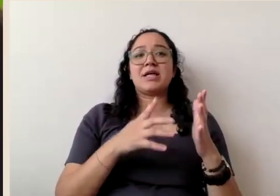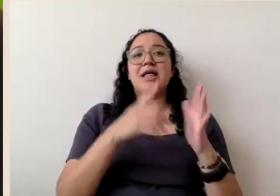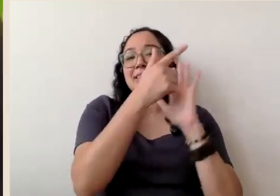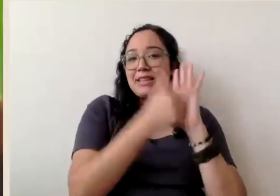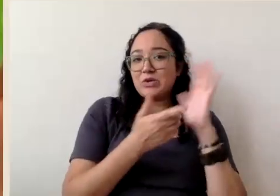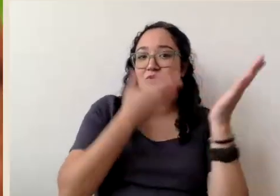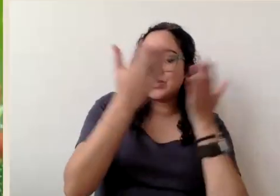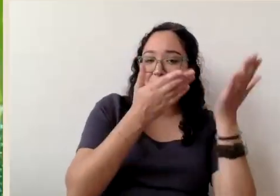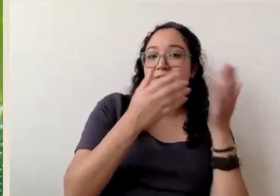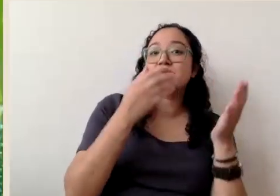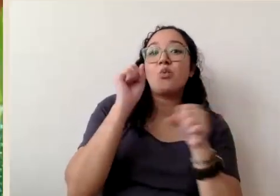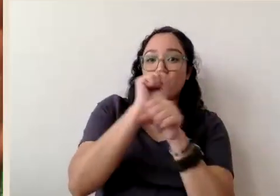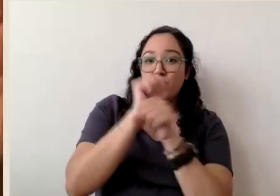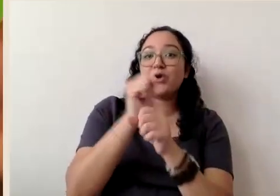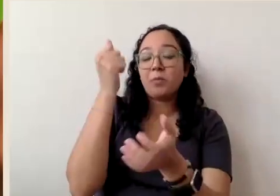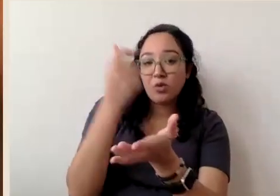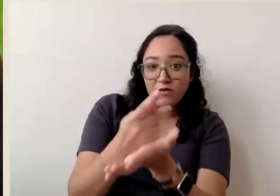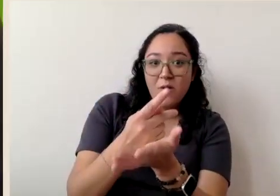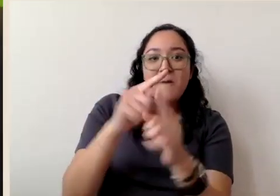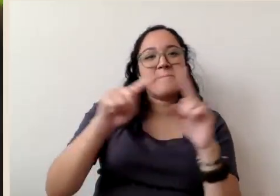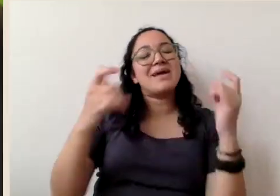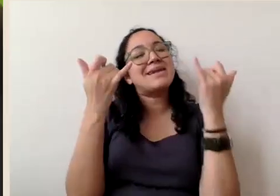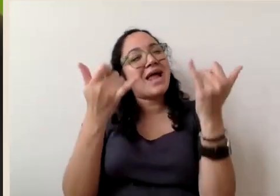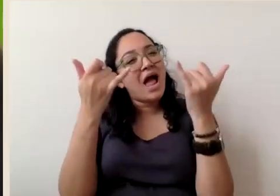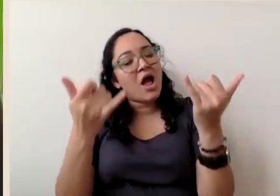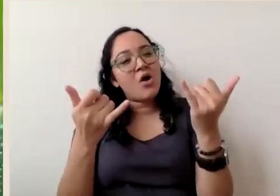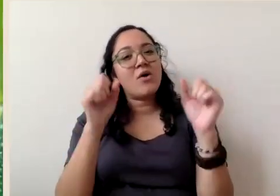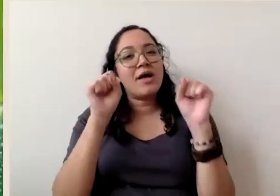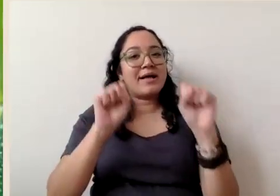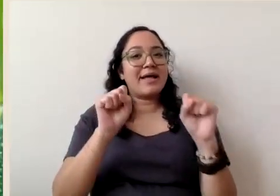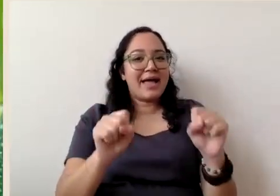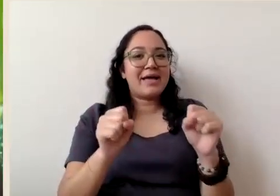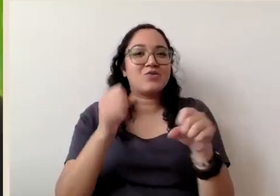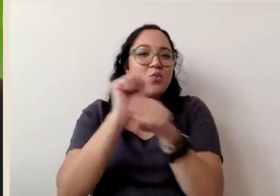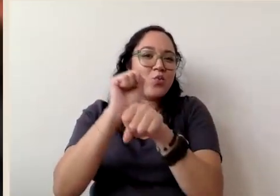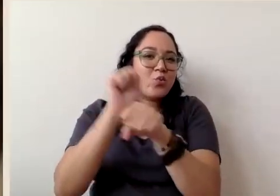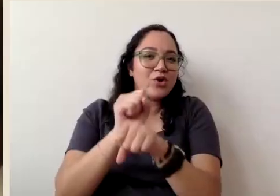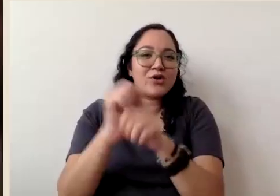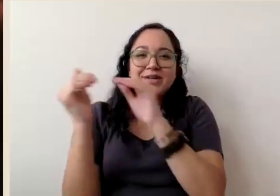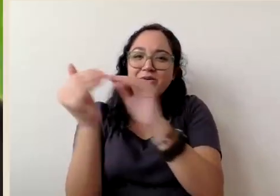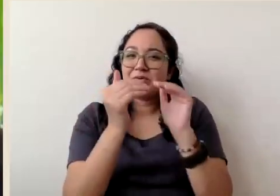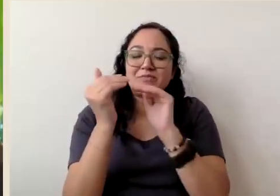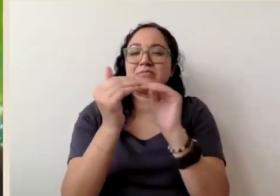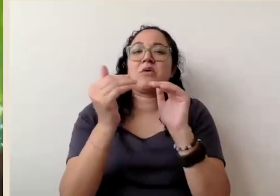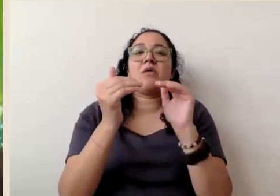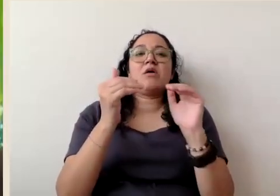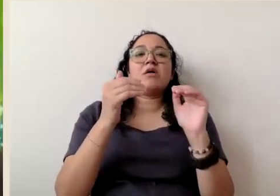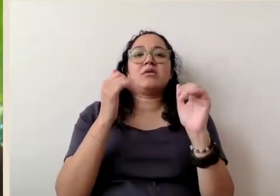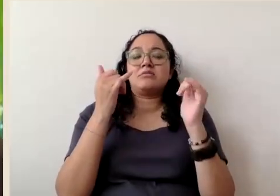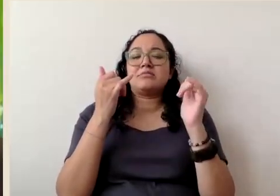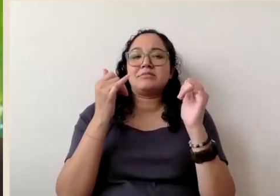work authorization. But in the meantime, can we provide equitable opportunities for them to work as much as students that already have that